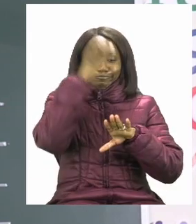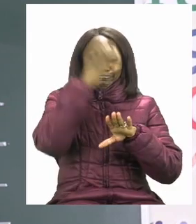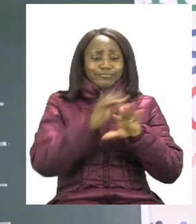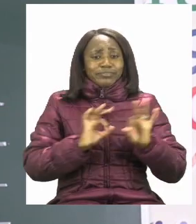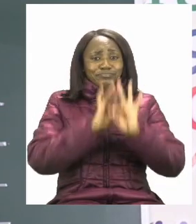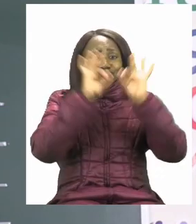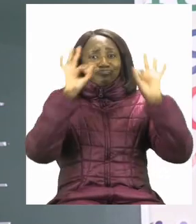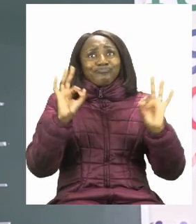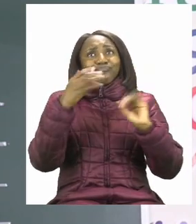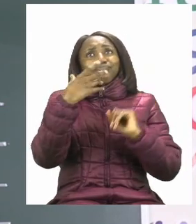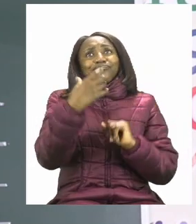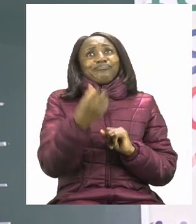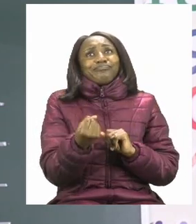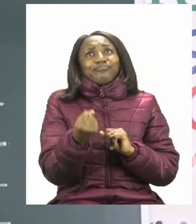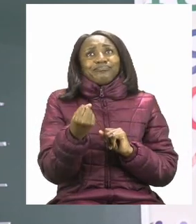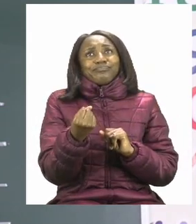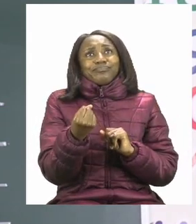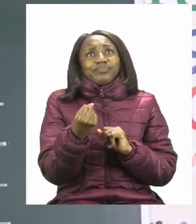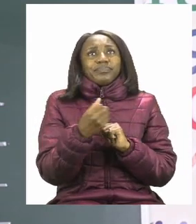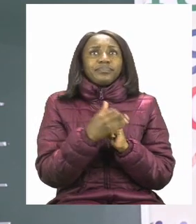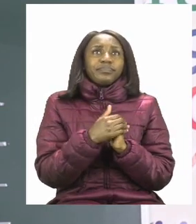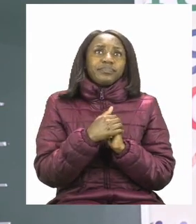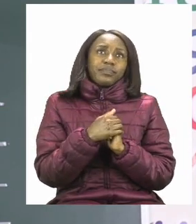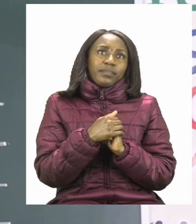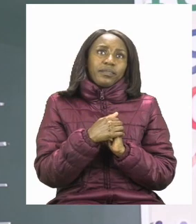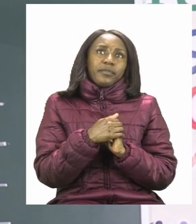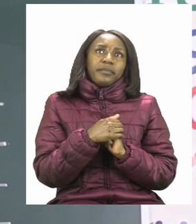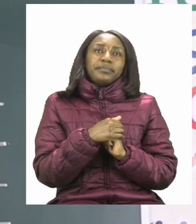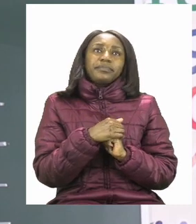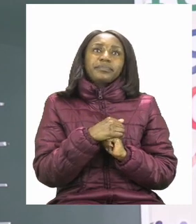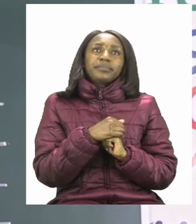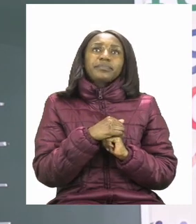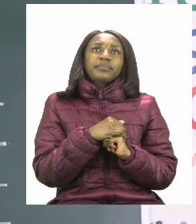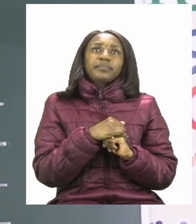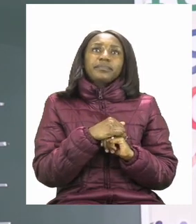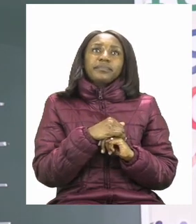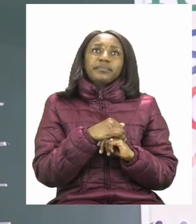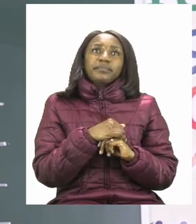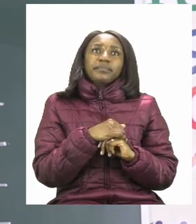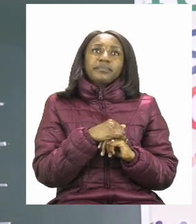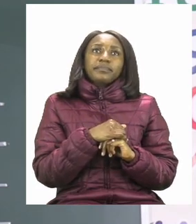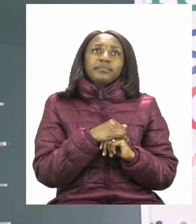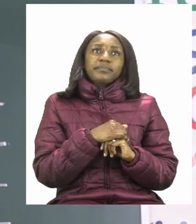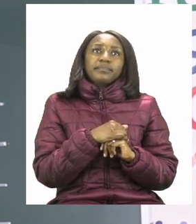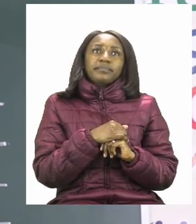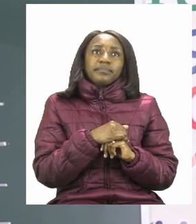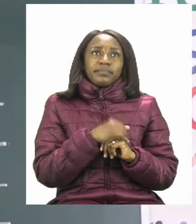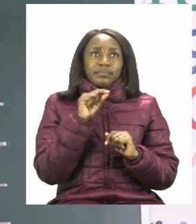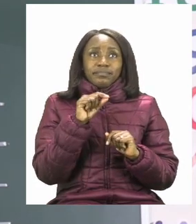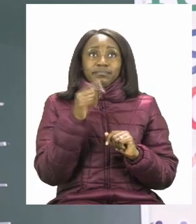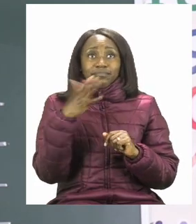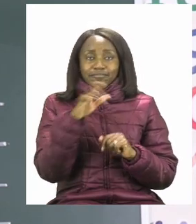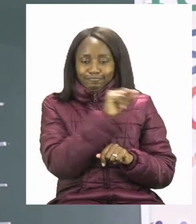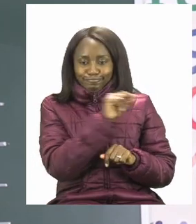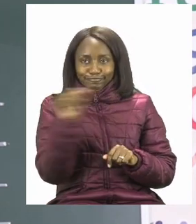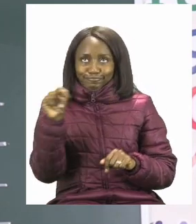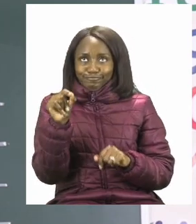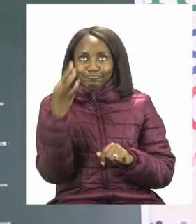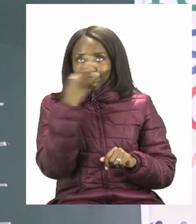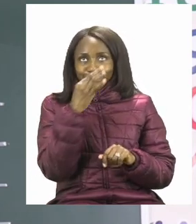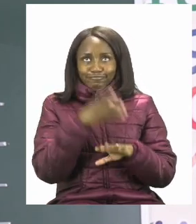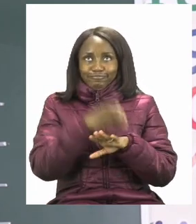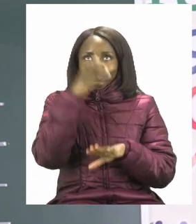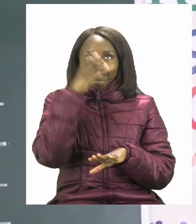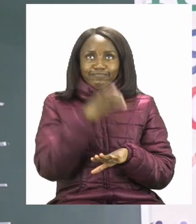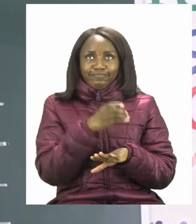beautiful flower vase. I have used the word they have wanted me to use for the vocabulary, which